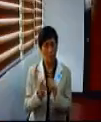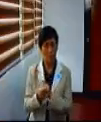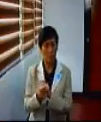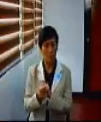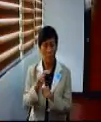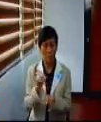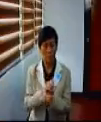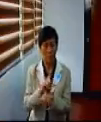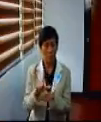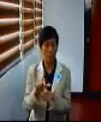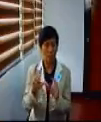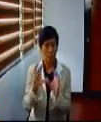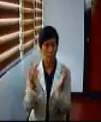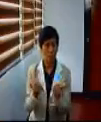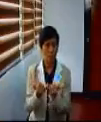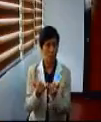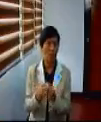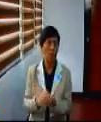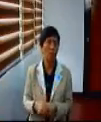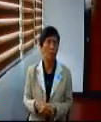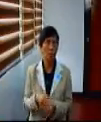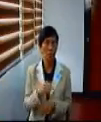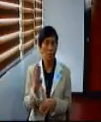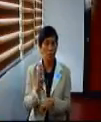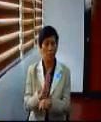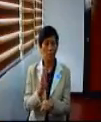corporations and business enterprises.